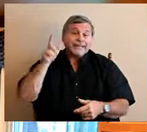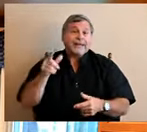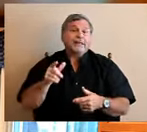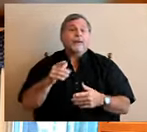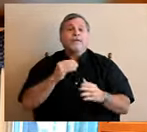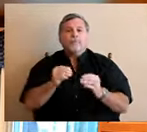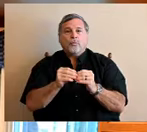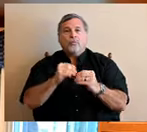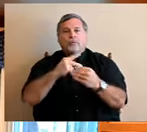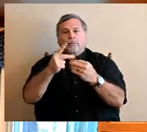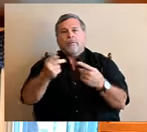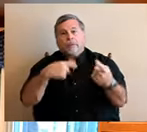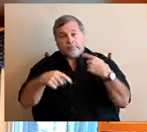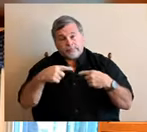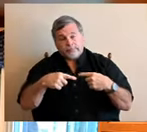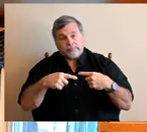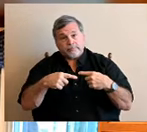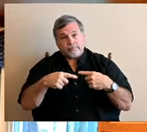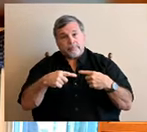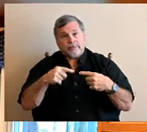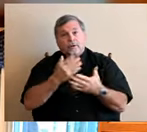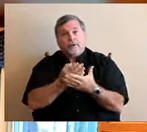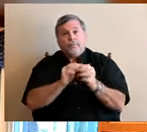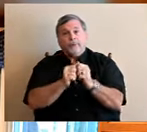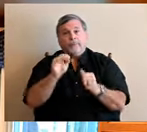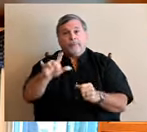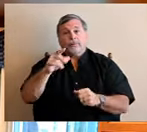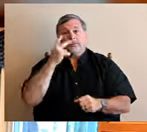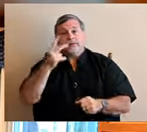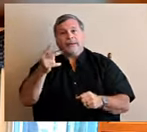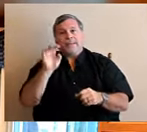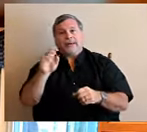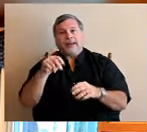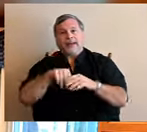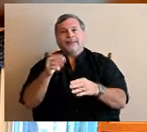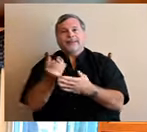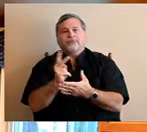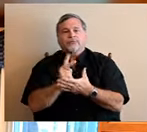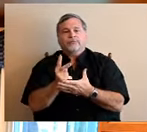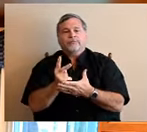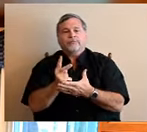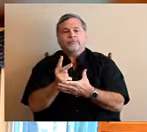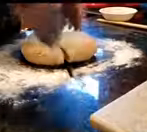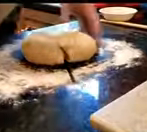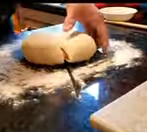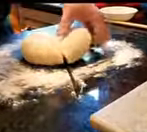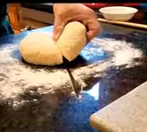listening. We'll have more shows coming up. This is Cooking with Bill, and we'll see you back in the kitchen.